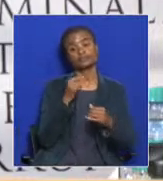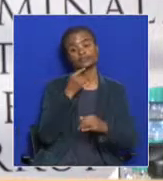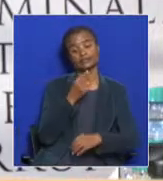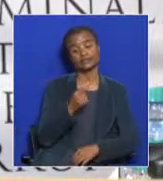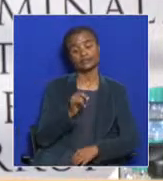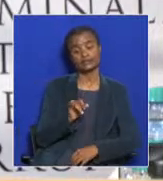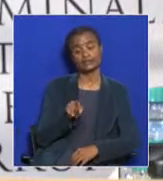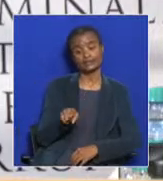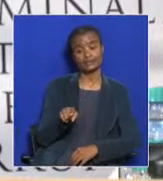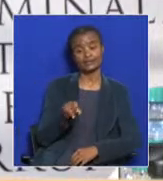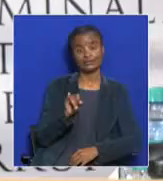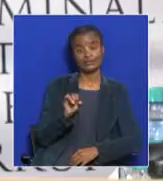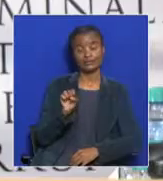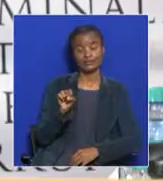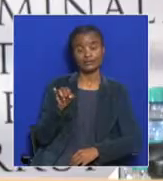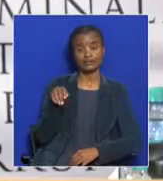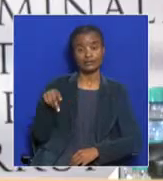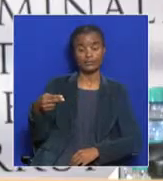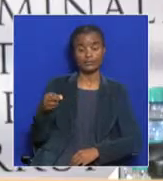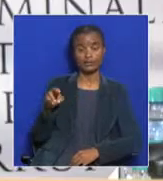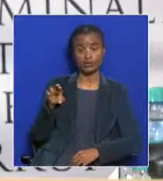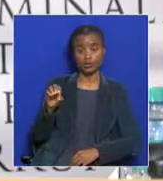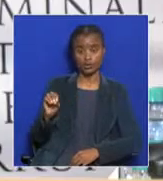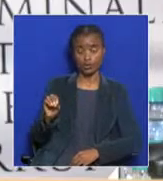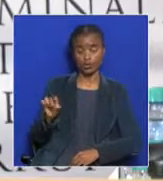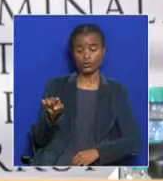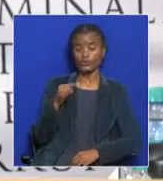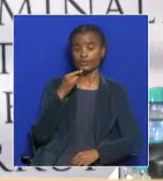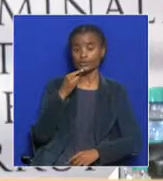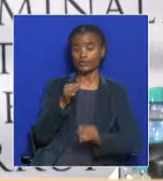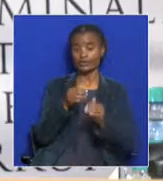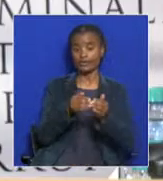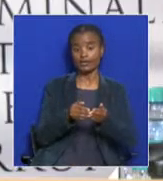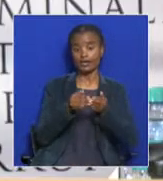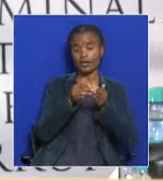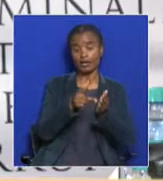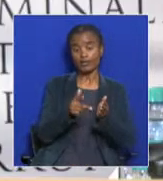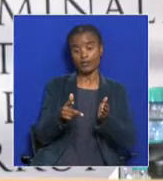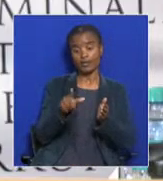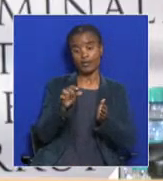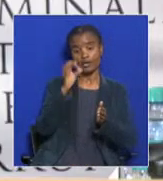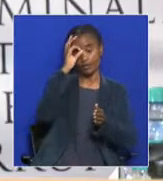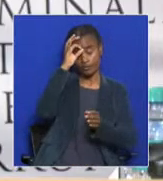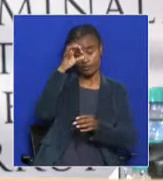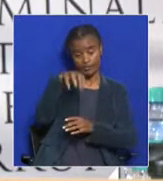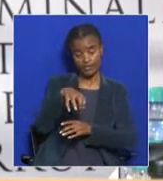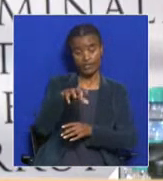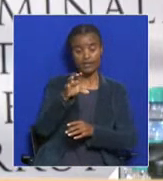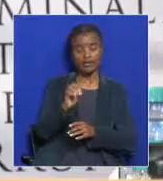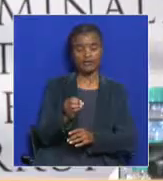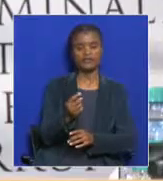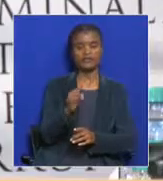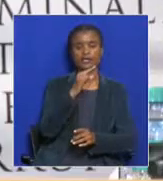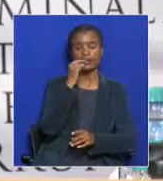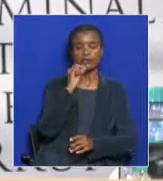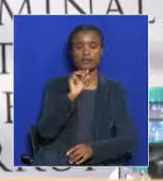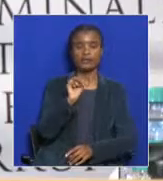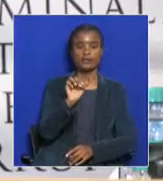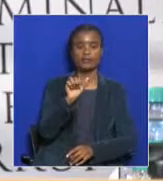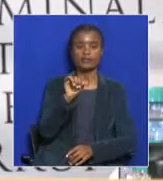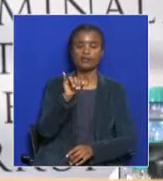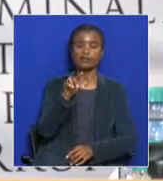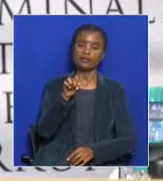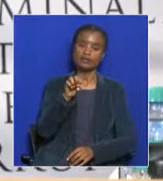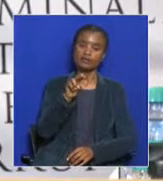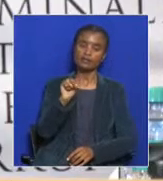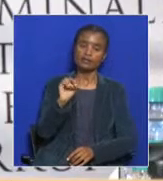I understand that there at the harbour there is a police station called Maiden Wharf. That is correct. Why didn't you move to